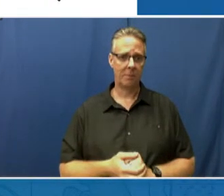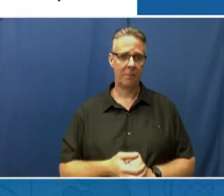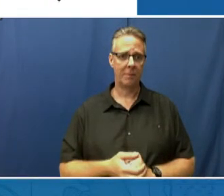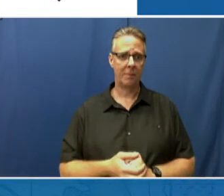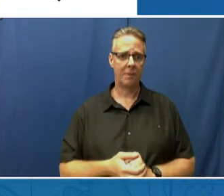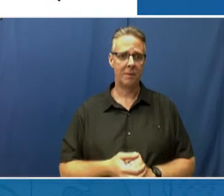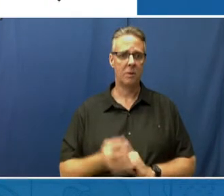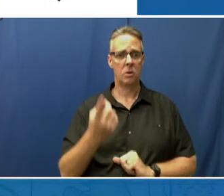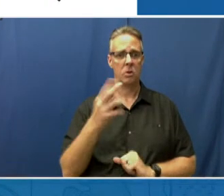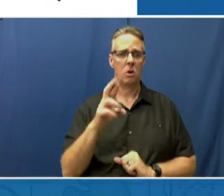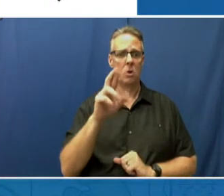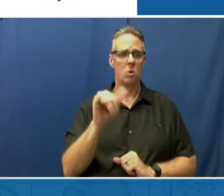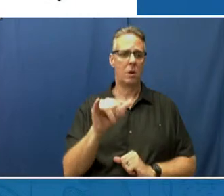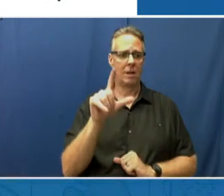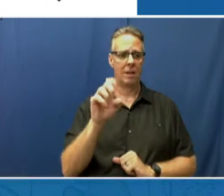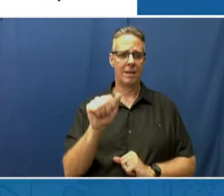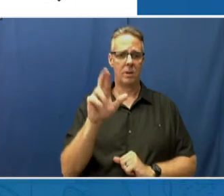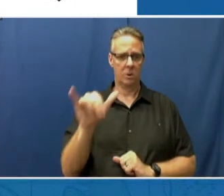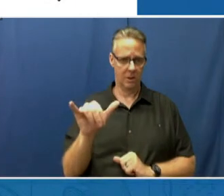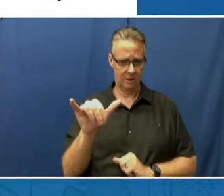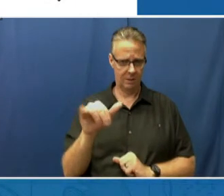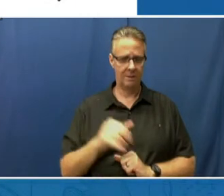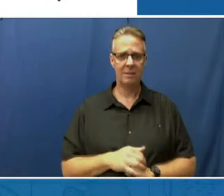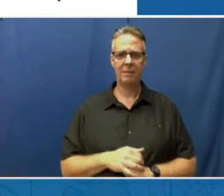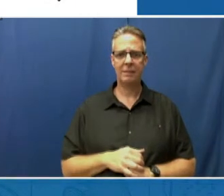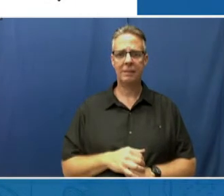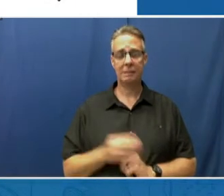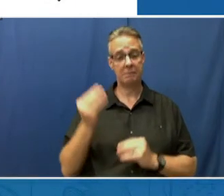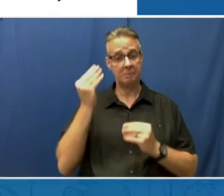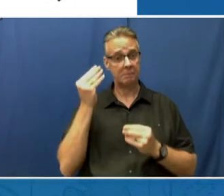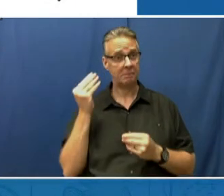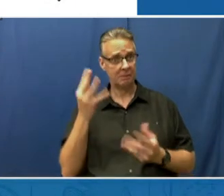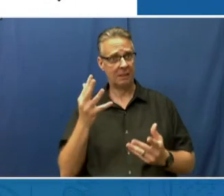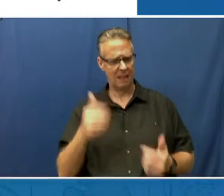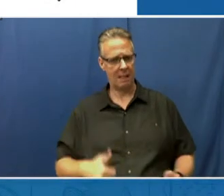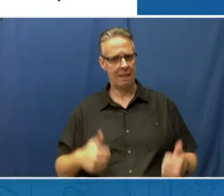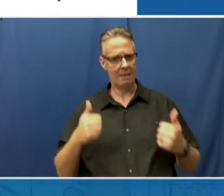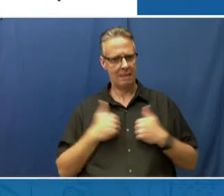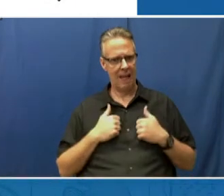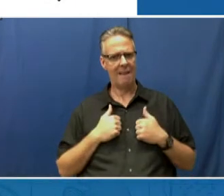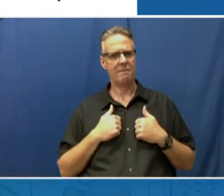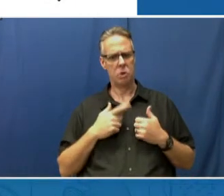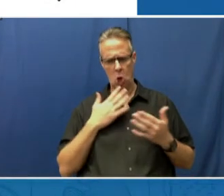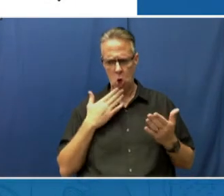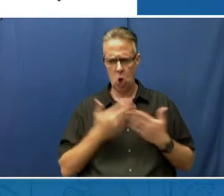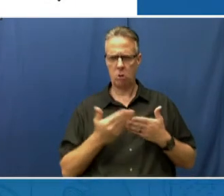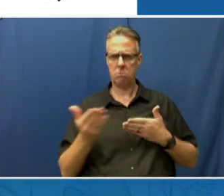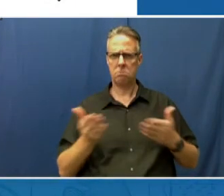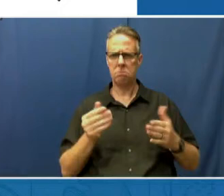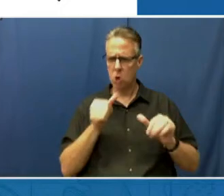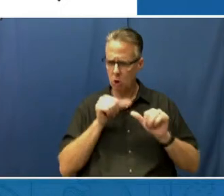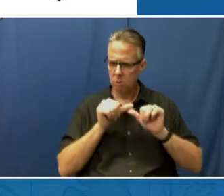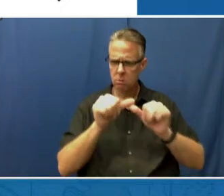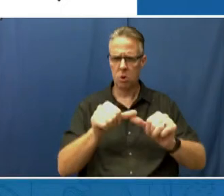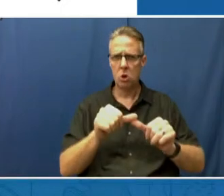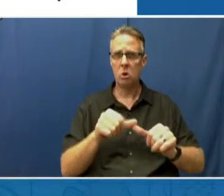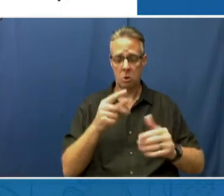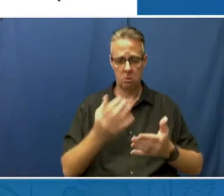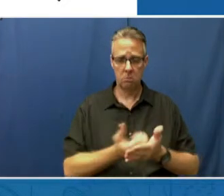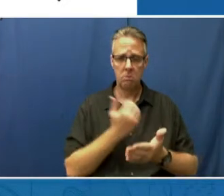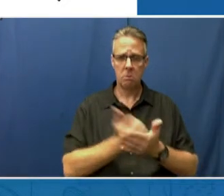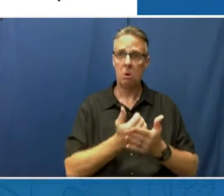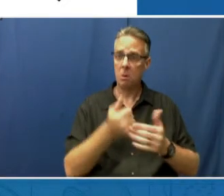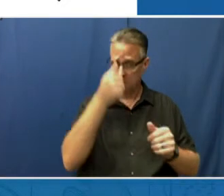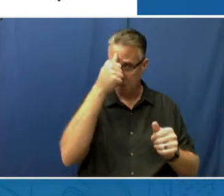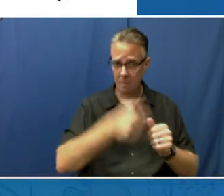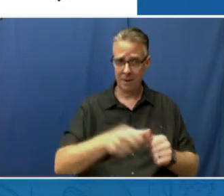Dr. Ray Leary, it can be said that life has a surface of well lived. When we look back on the moments of history, we